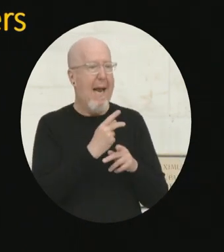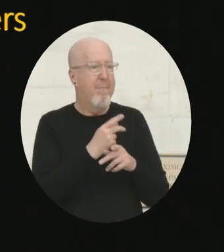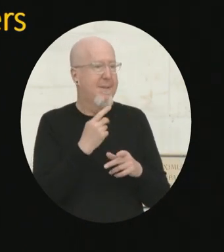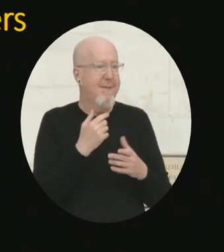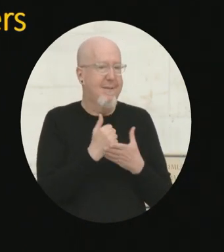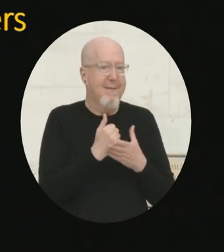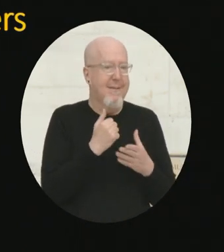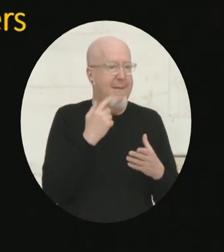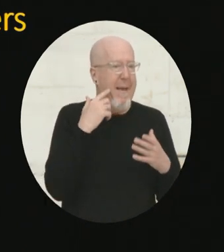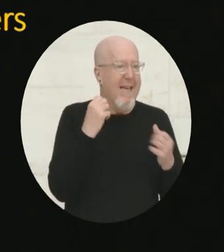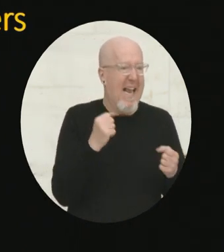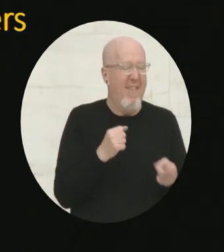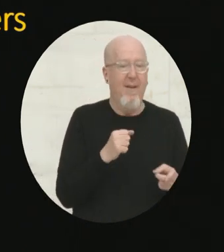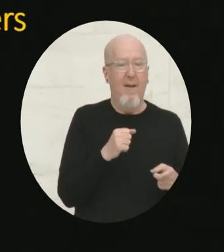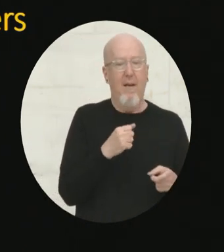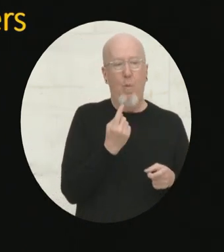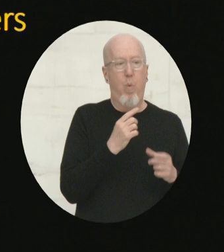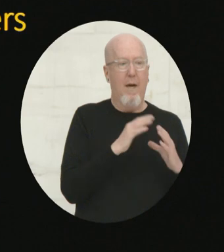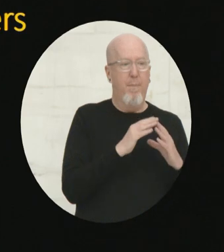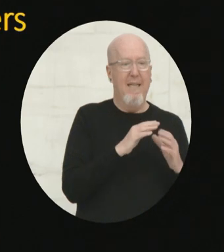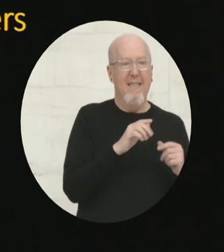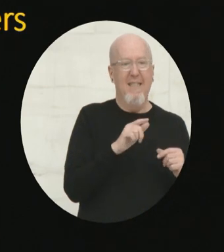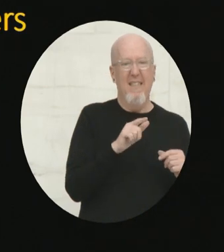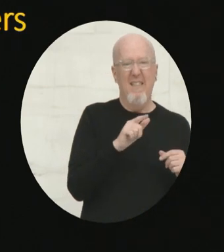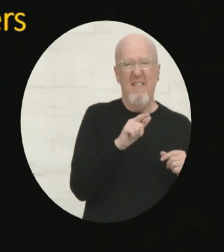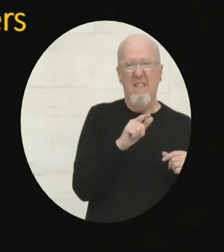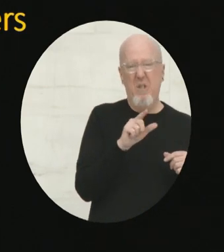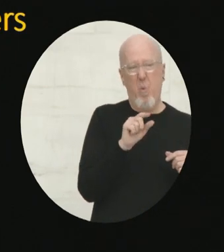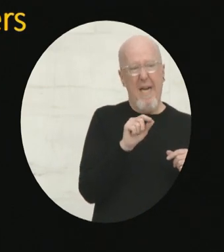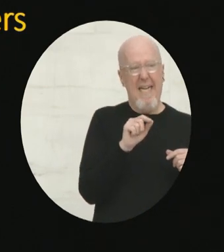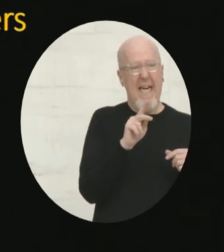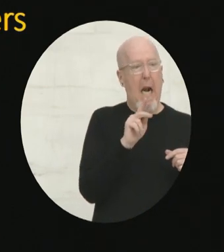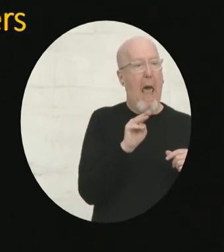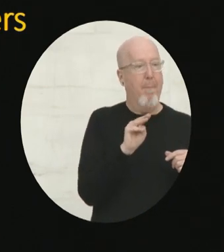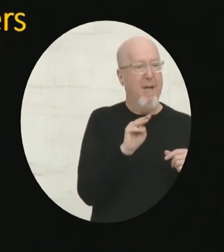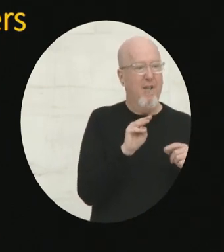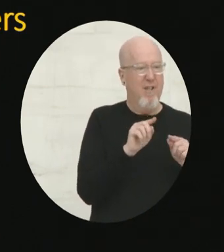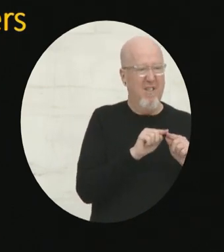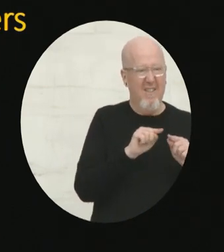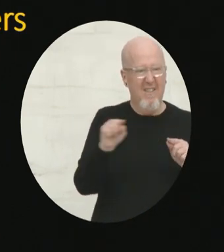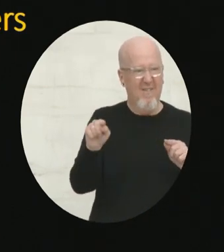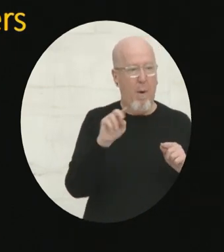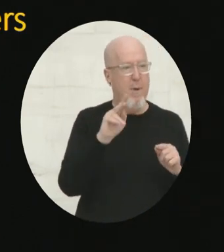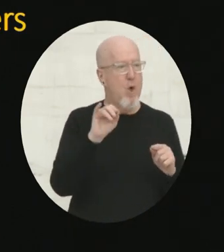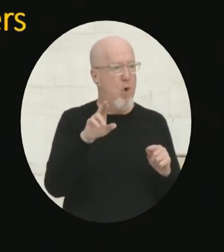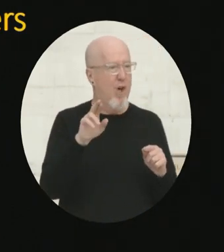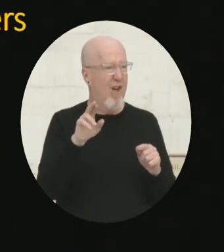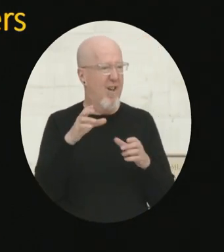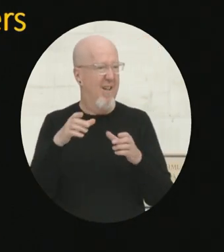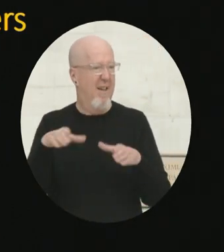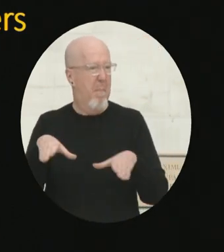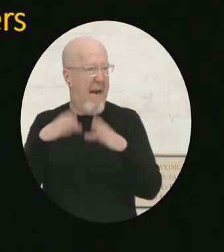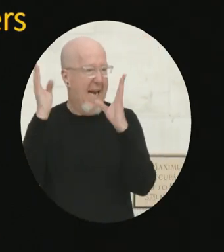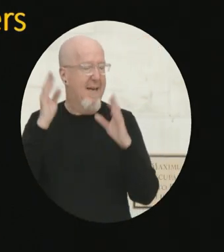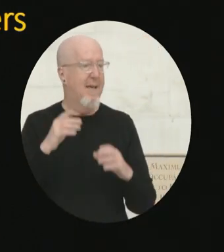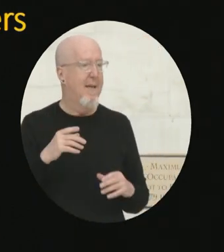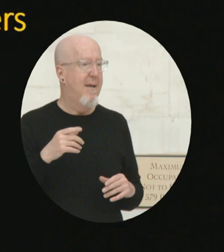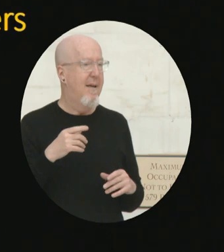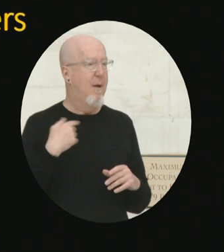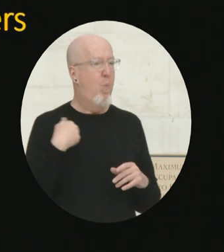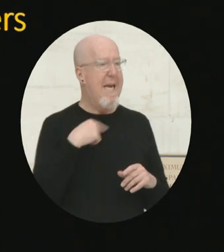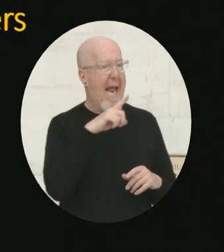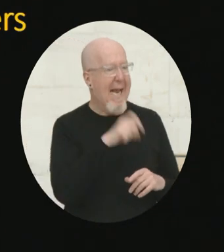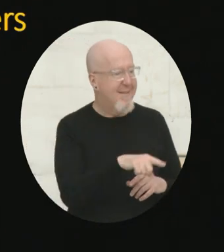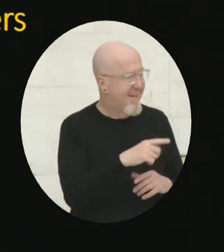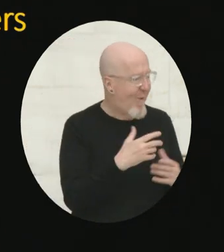20 kilometers, about 16 miles from the plant itself. And over the last six years, we've asked them questions every year. What's helping